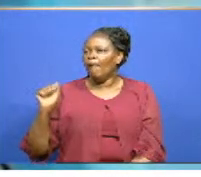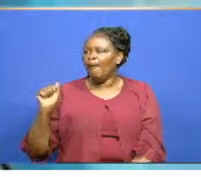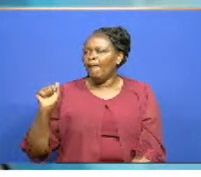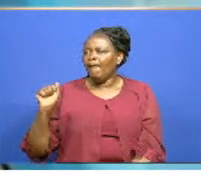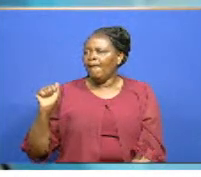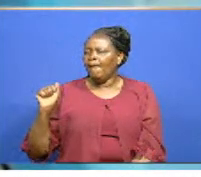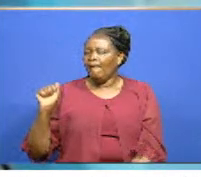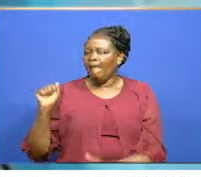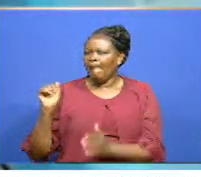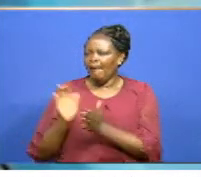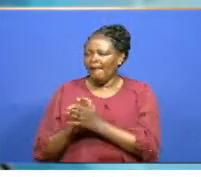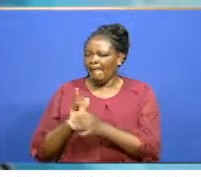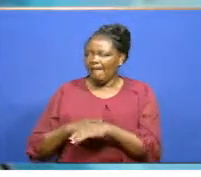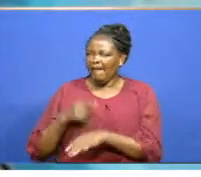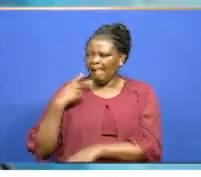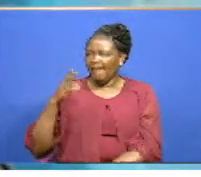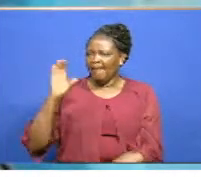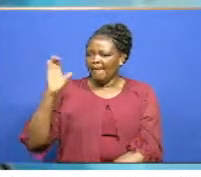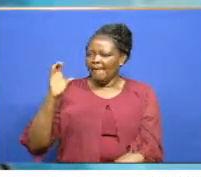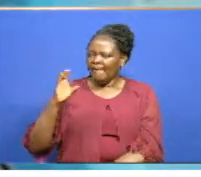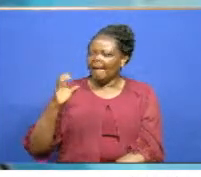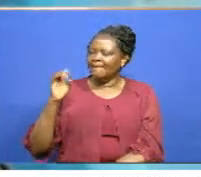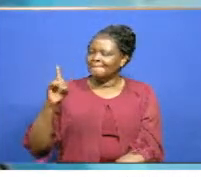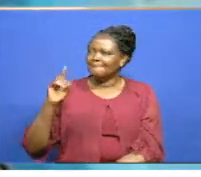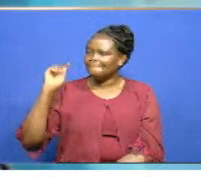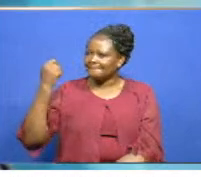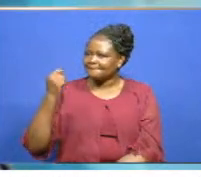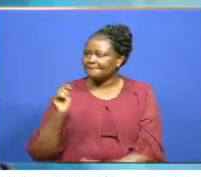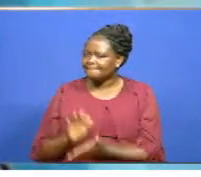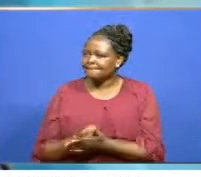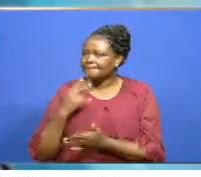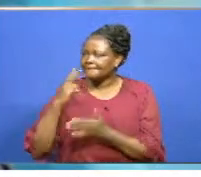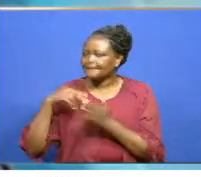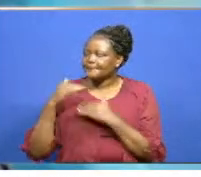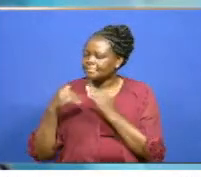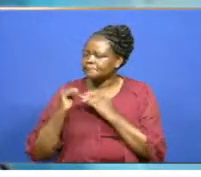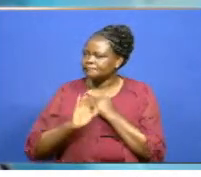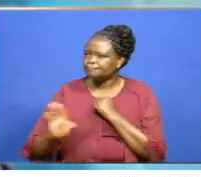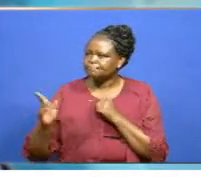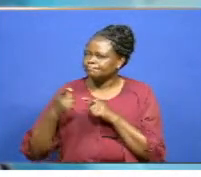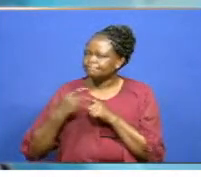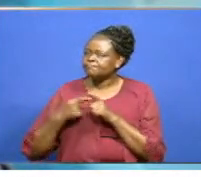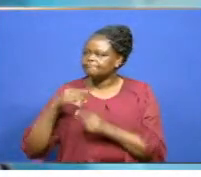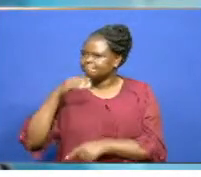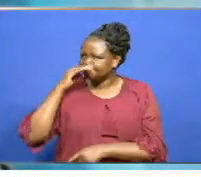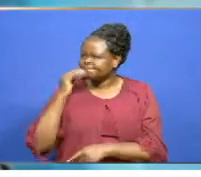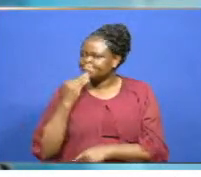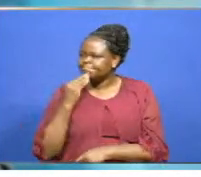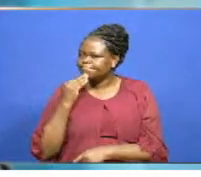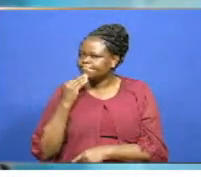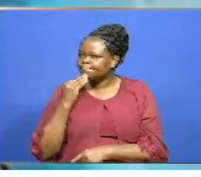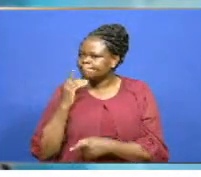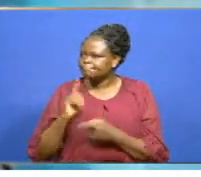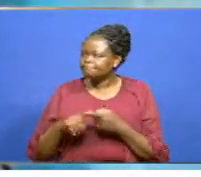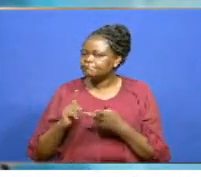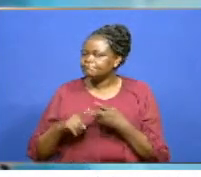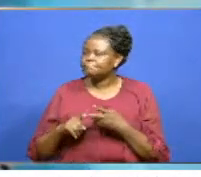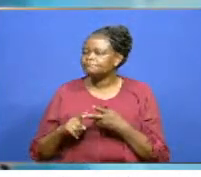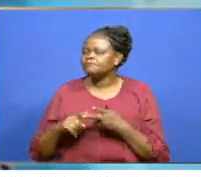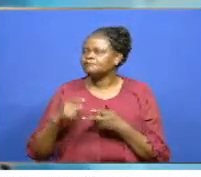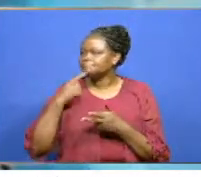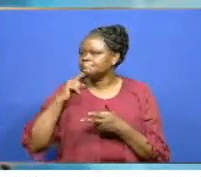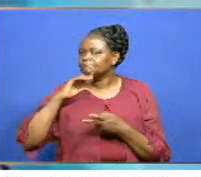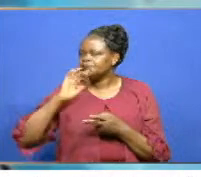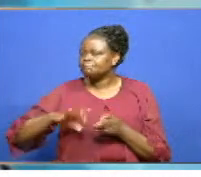And when you see the candidate of Ford Kenya, and you saw all of them from Musalia Mudavadi, Gideon Moi going there, and